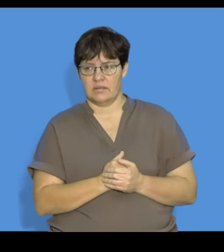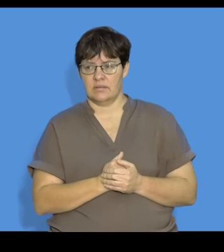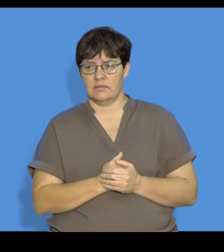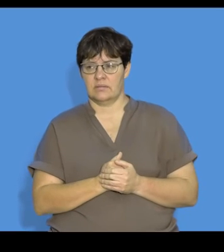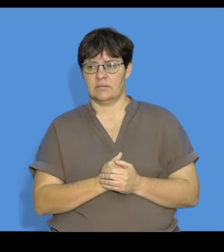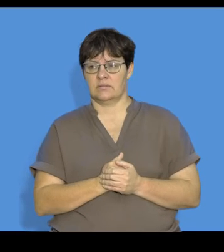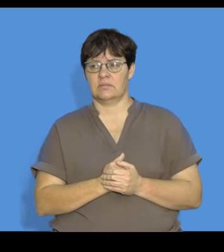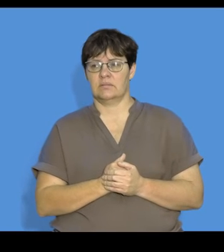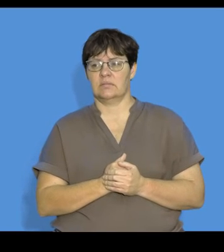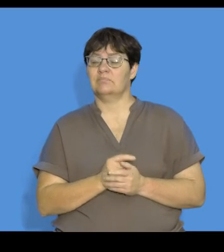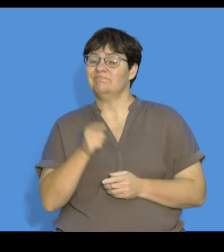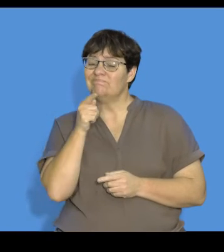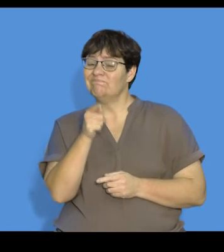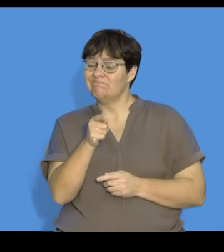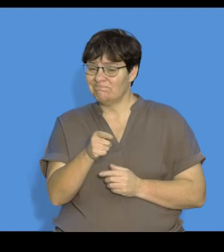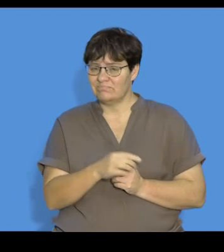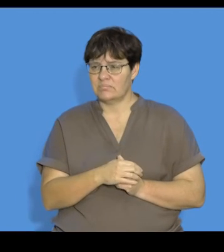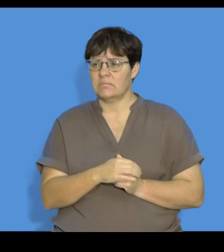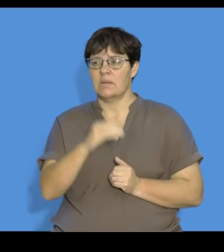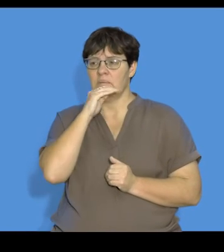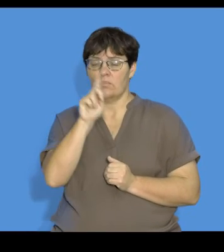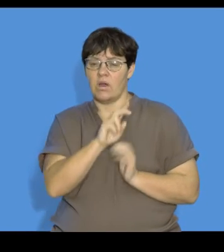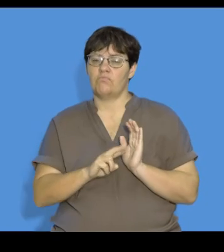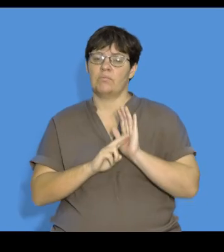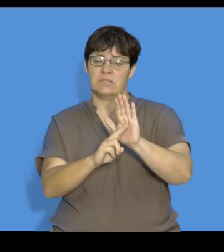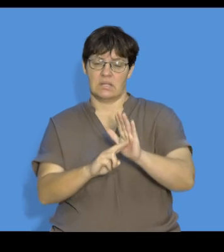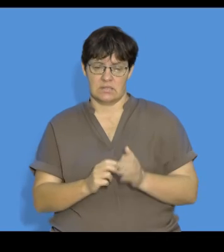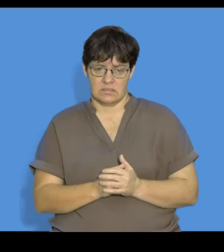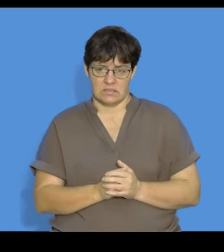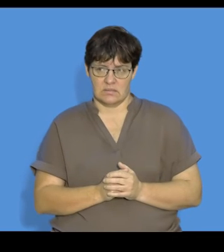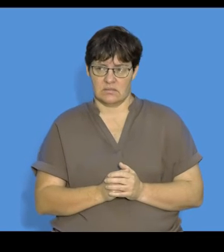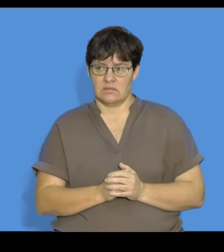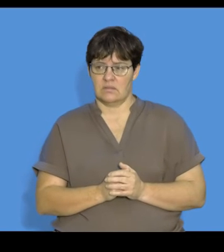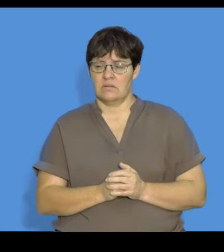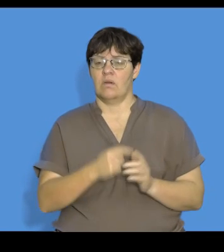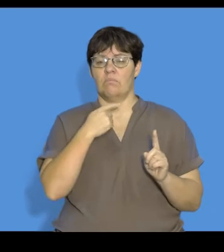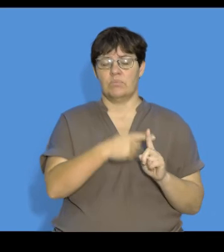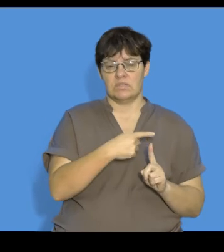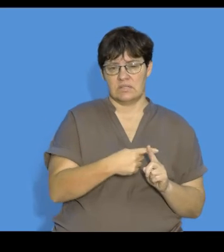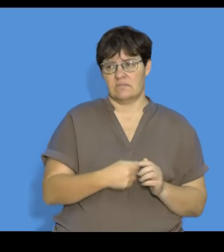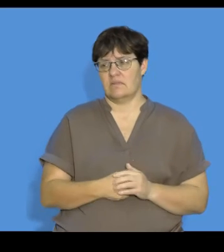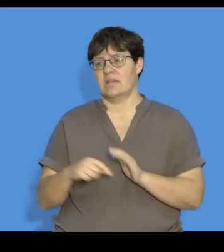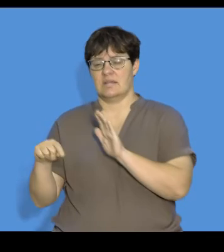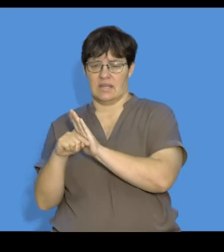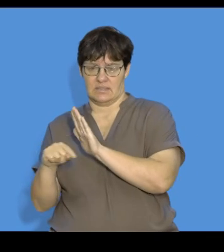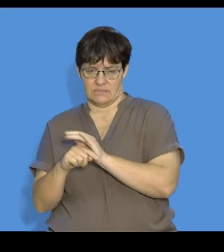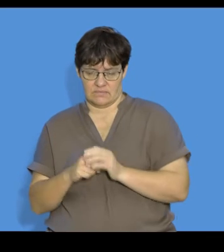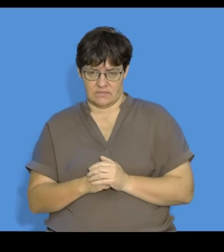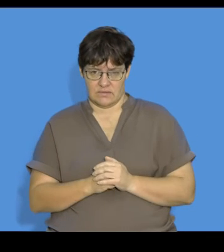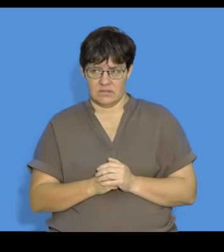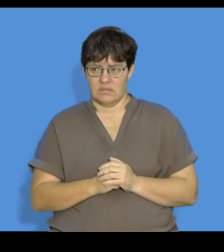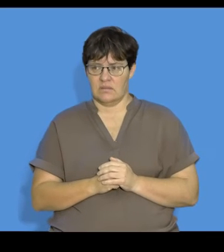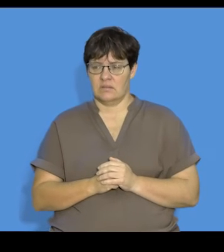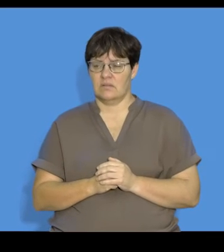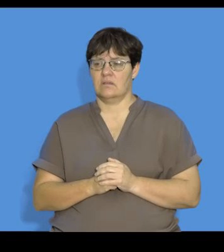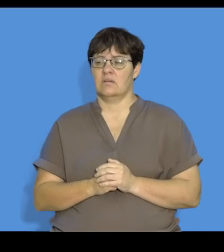inequalities, and the inequalities will be representing positive and negative,